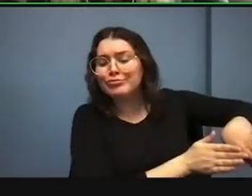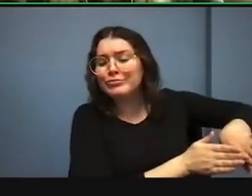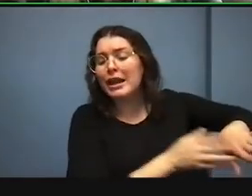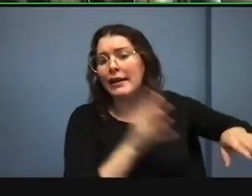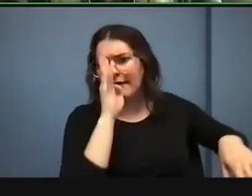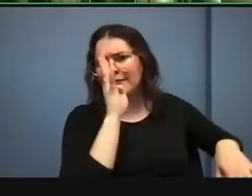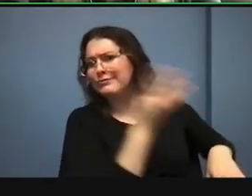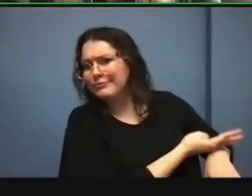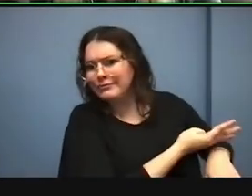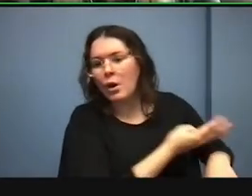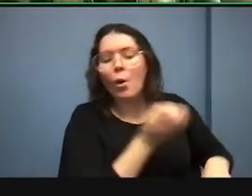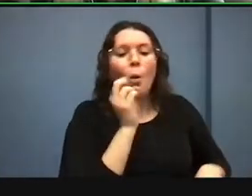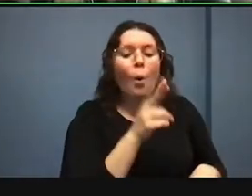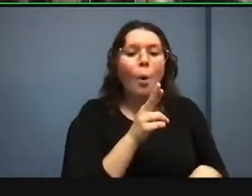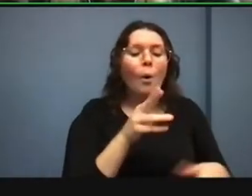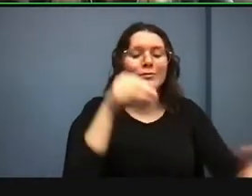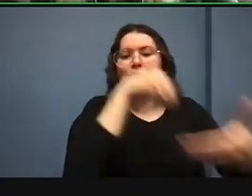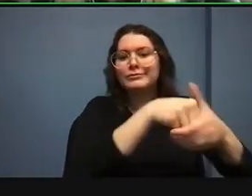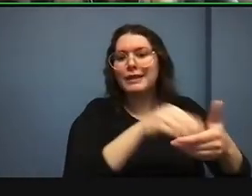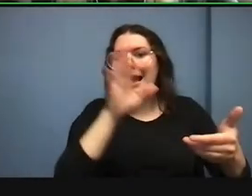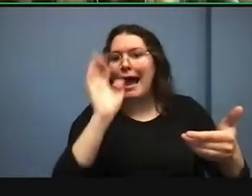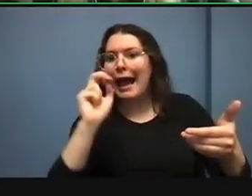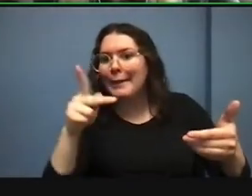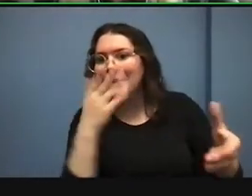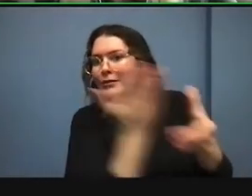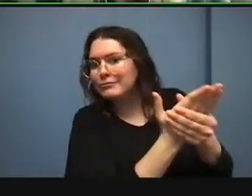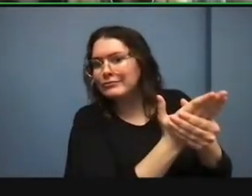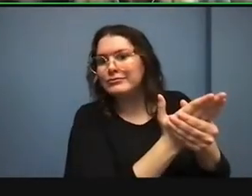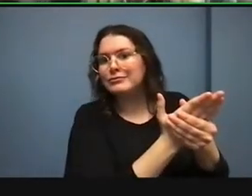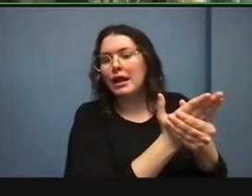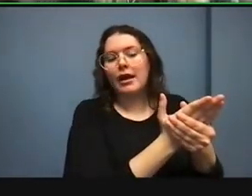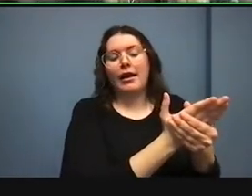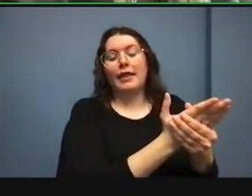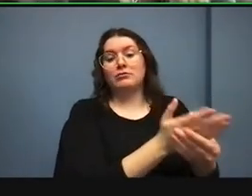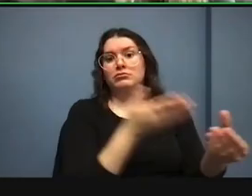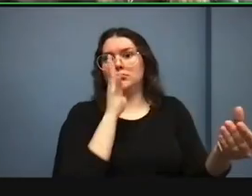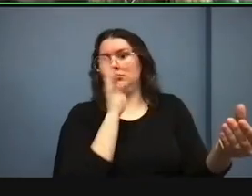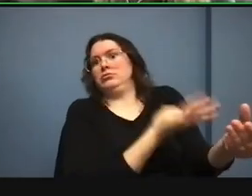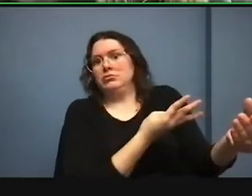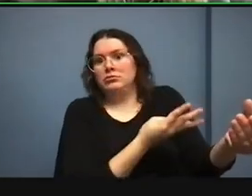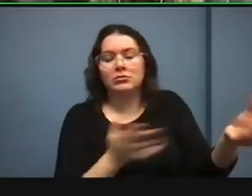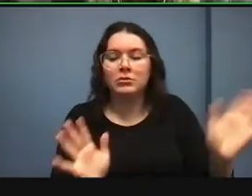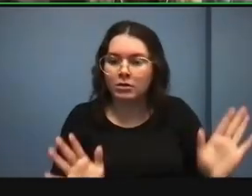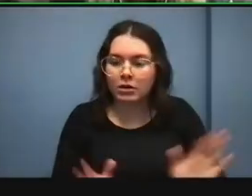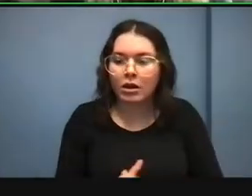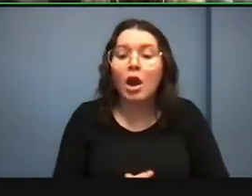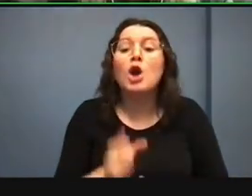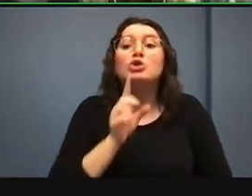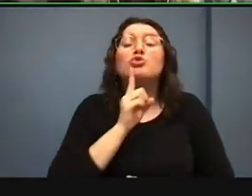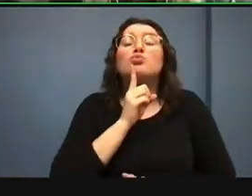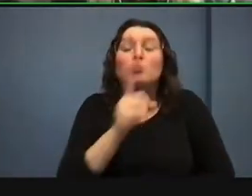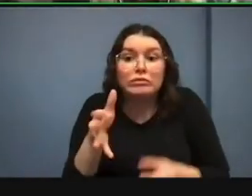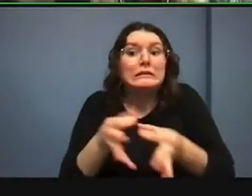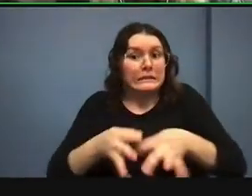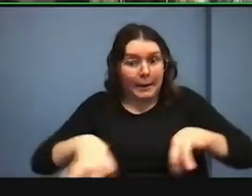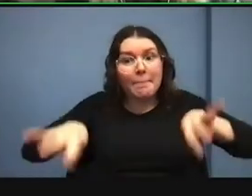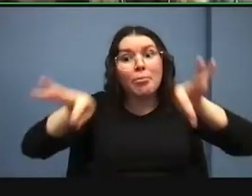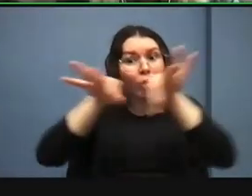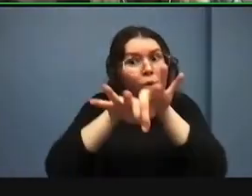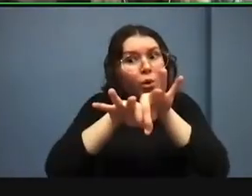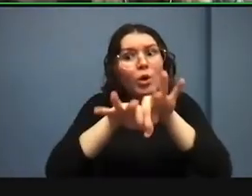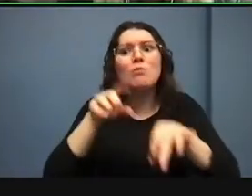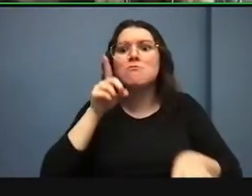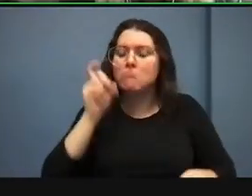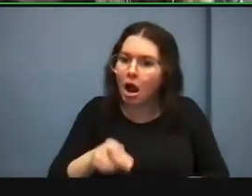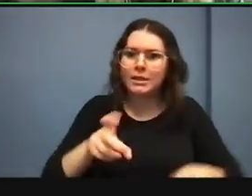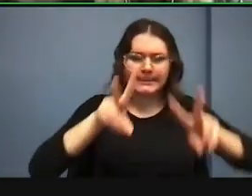you stick it in their IEP binder and there it goes to die. It is really important that you